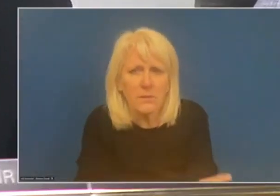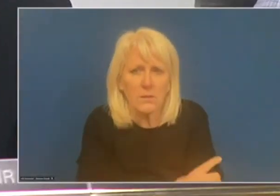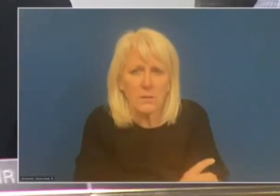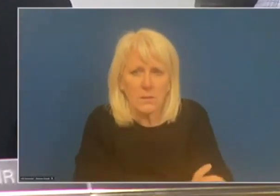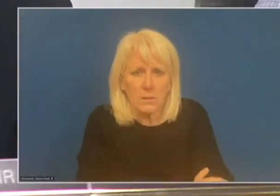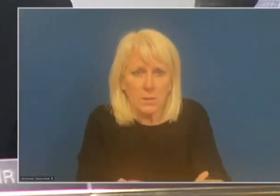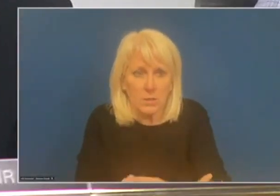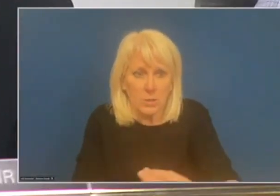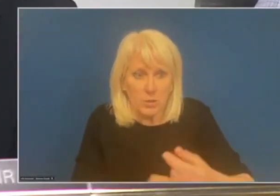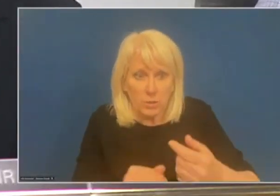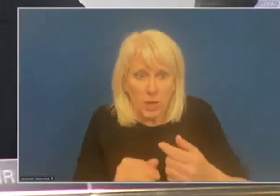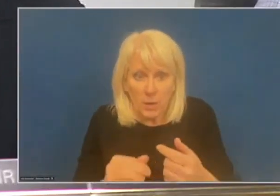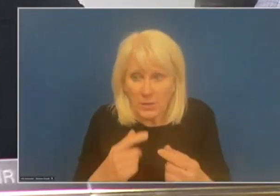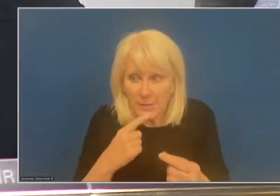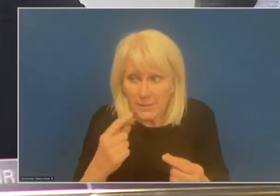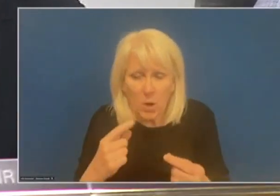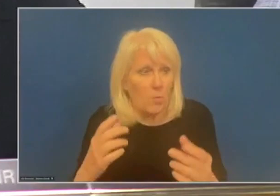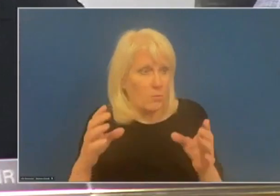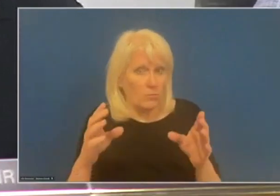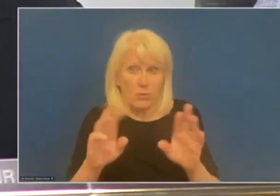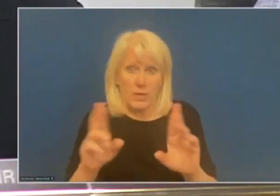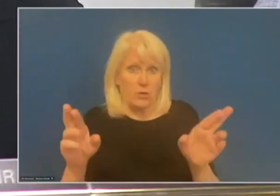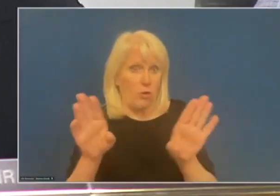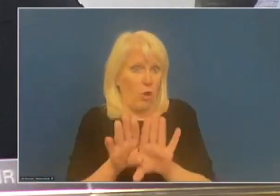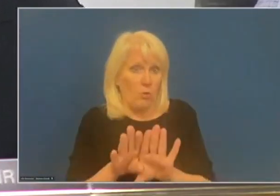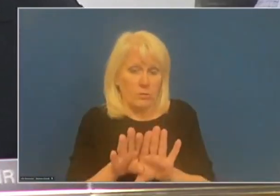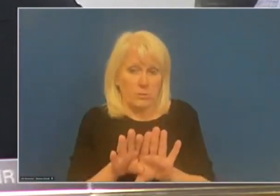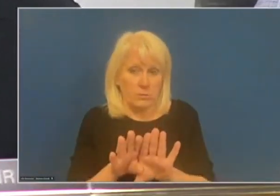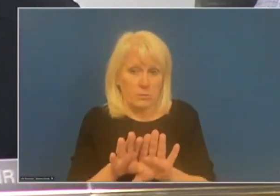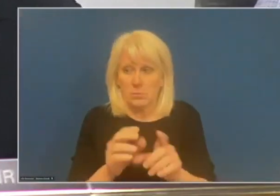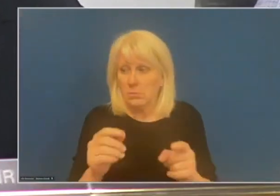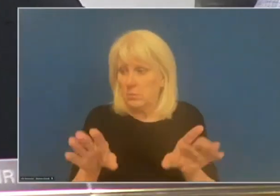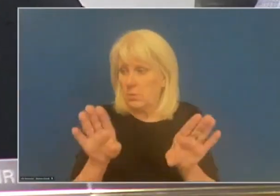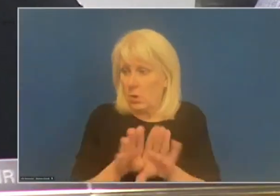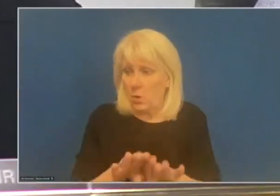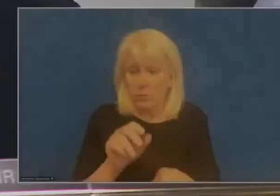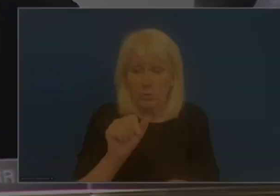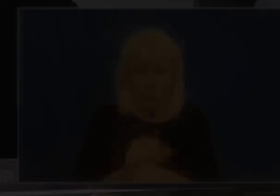session. Closing the work session on House Bill 2002.